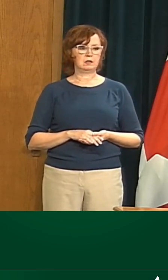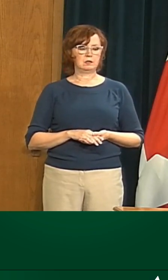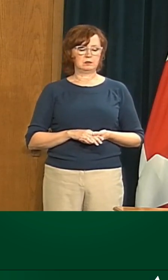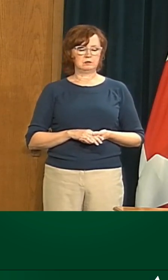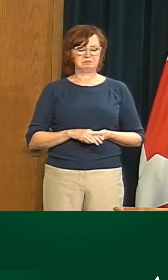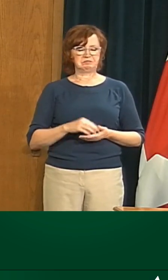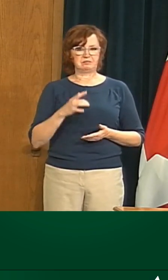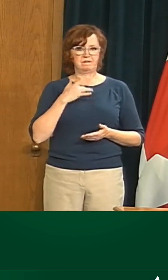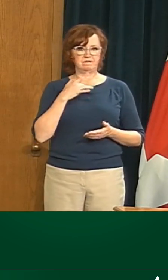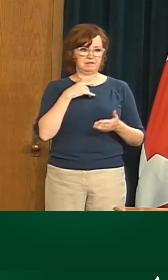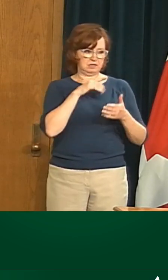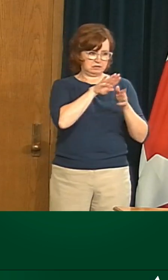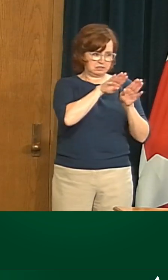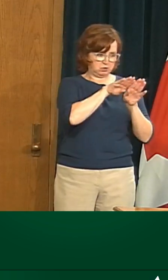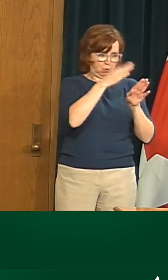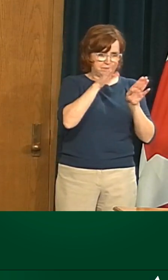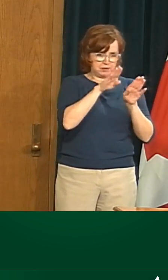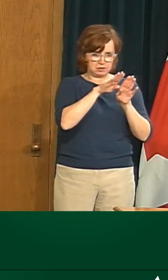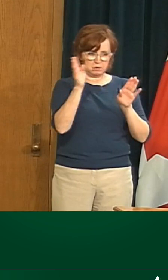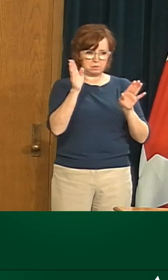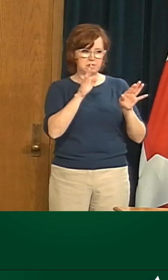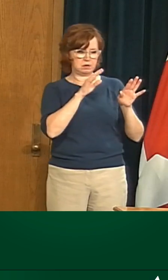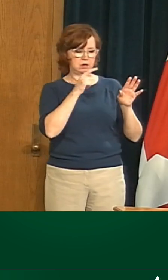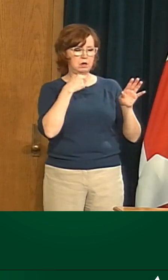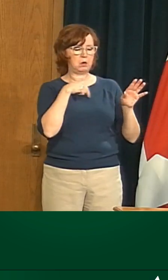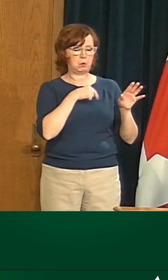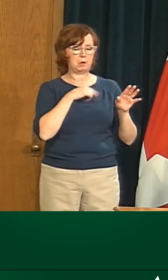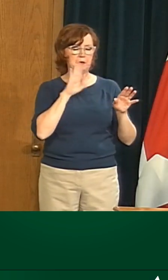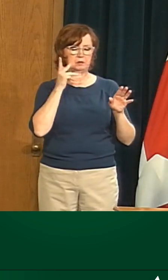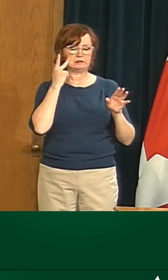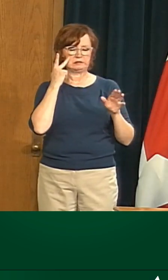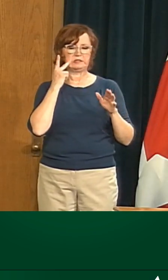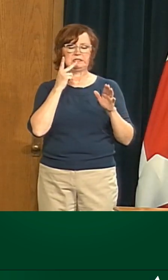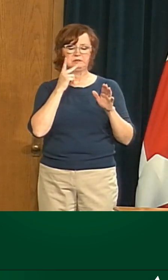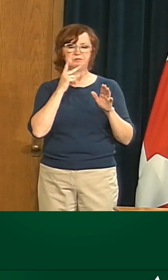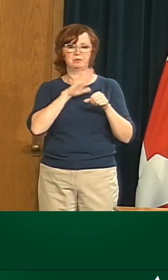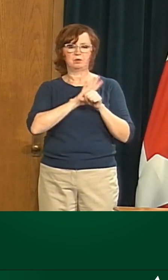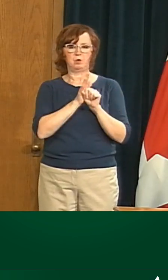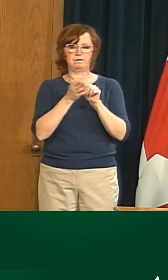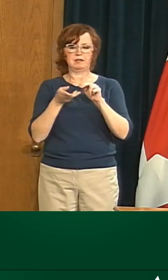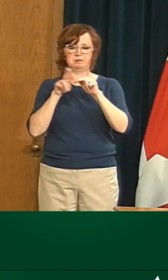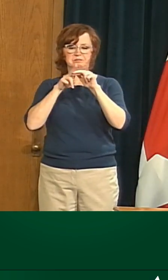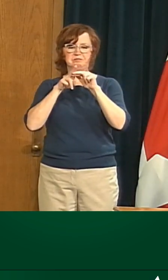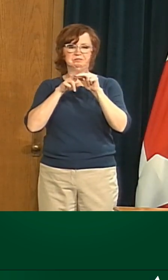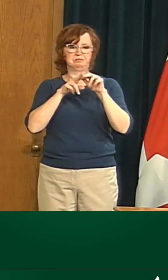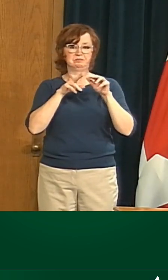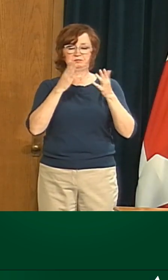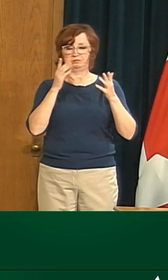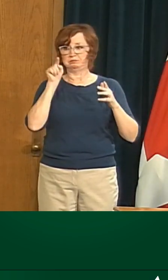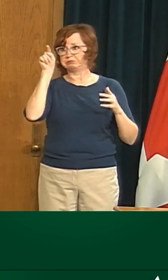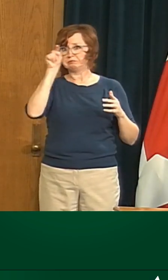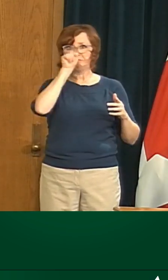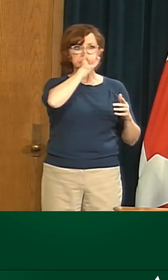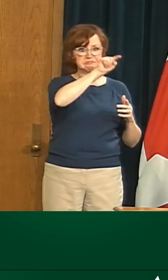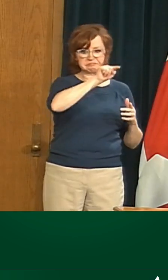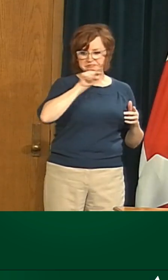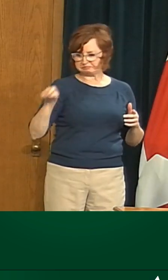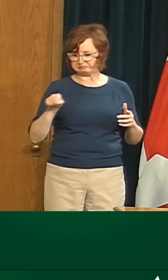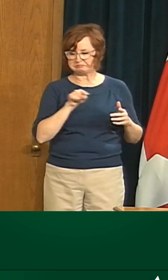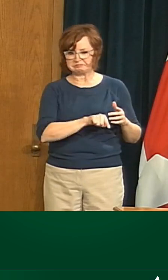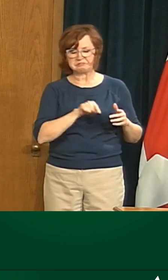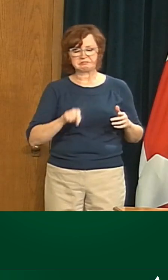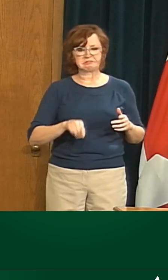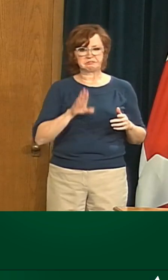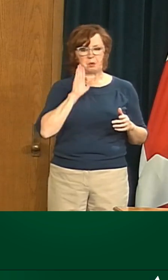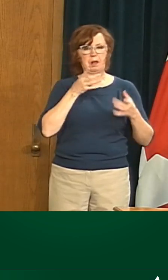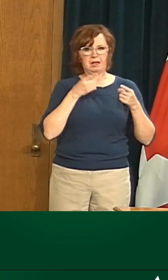localized flare-ups in certain communities, in certain areas of communities, in, for example, potentially a long-term care home